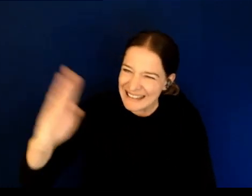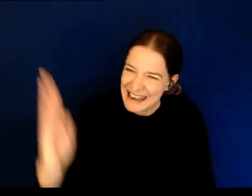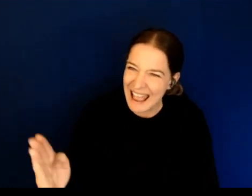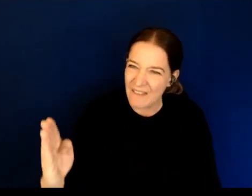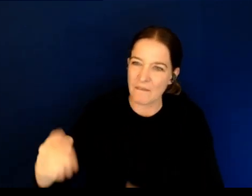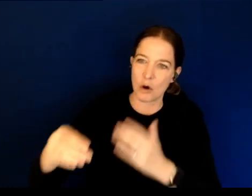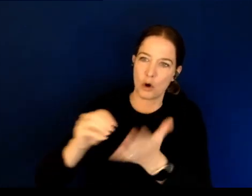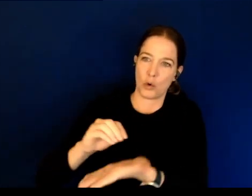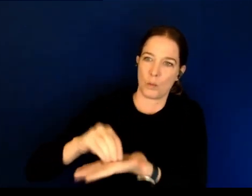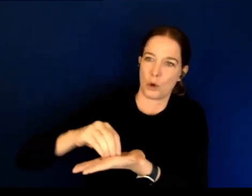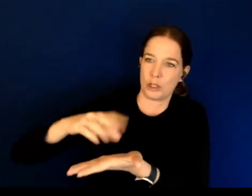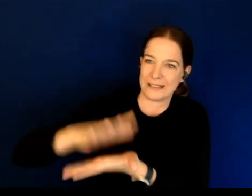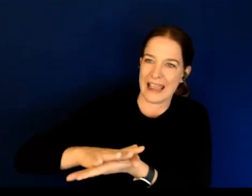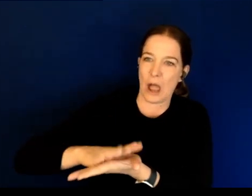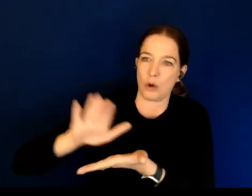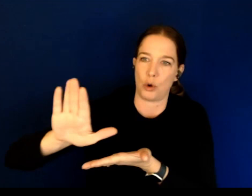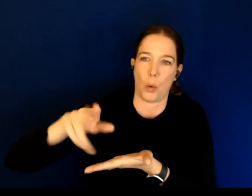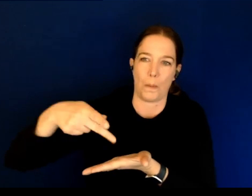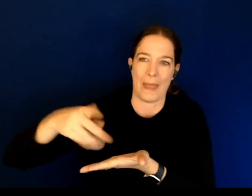down.